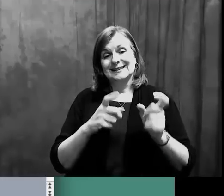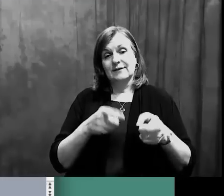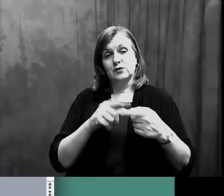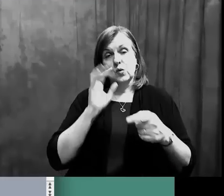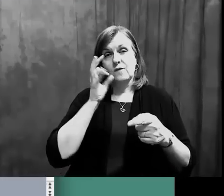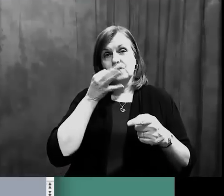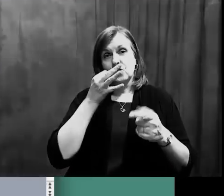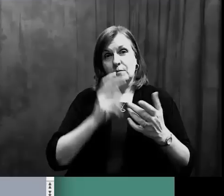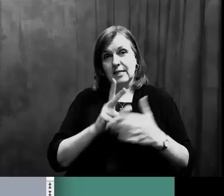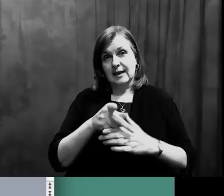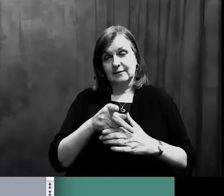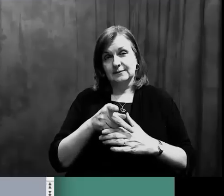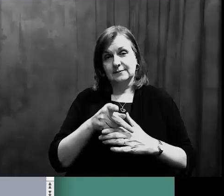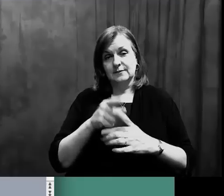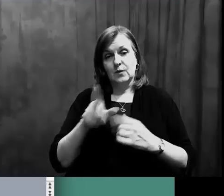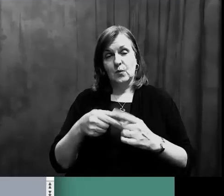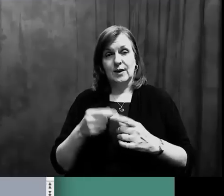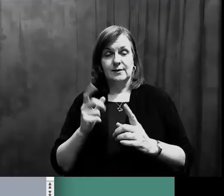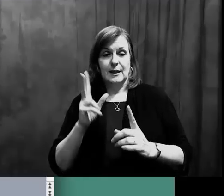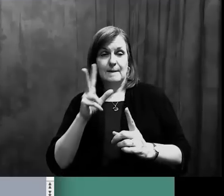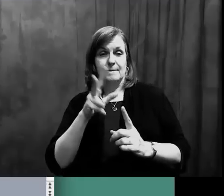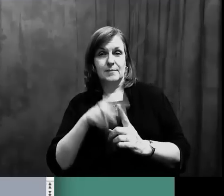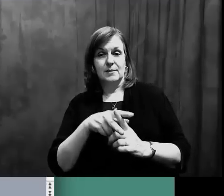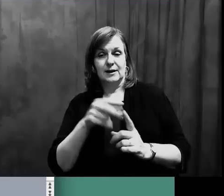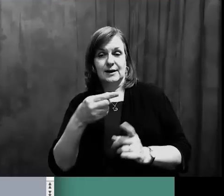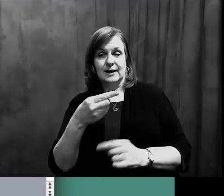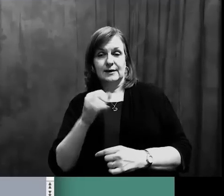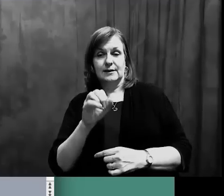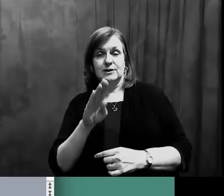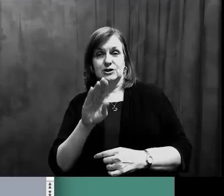on fruit. If we look at the gibberellin